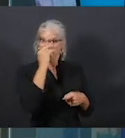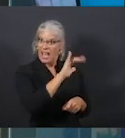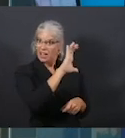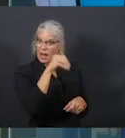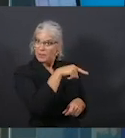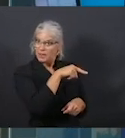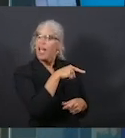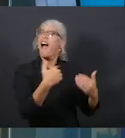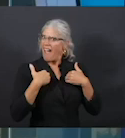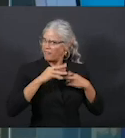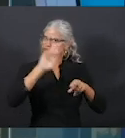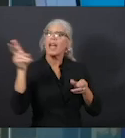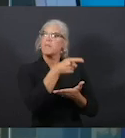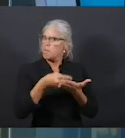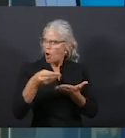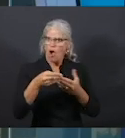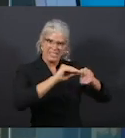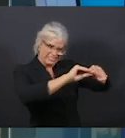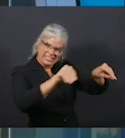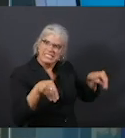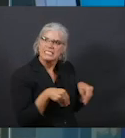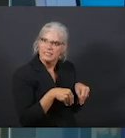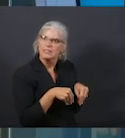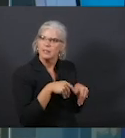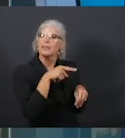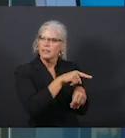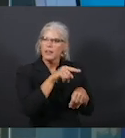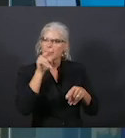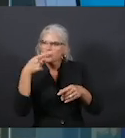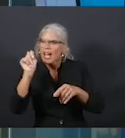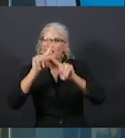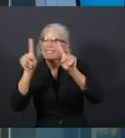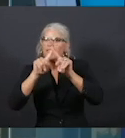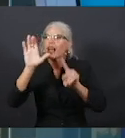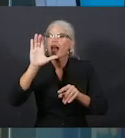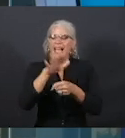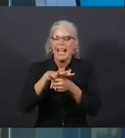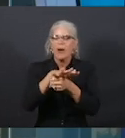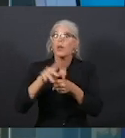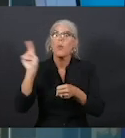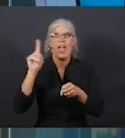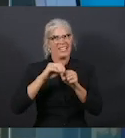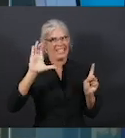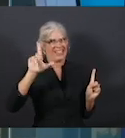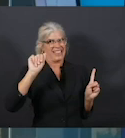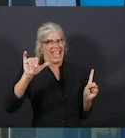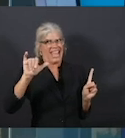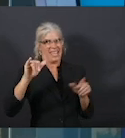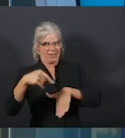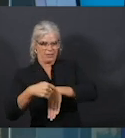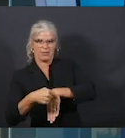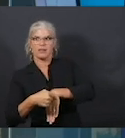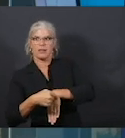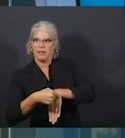ago, and I would argue go and find a location in Clay County that has lost a substation due to flooding. It